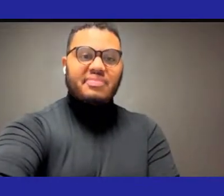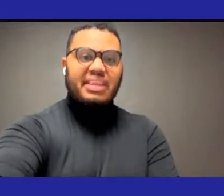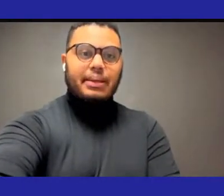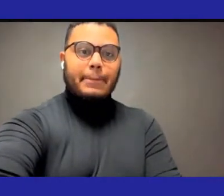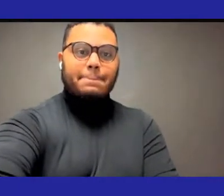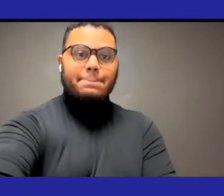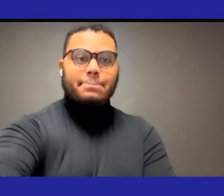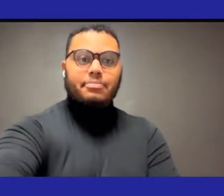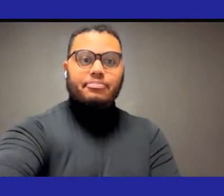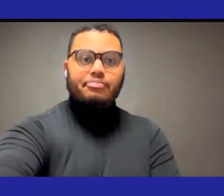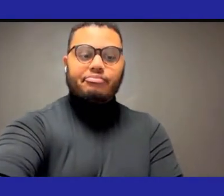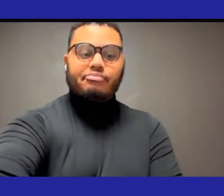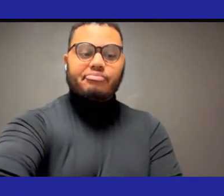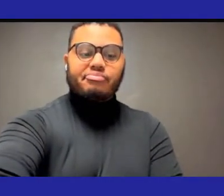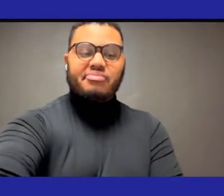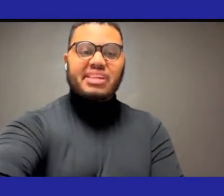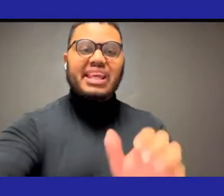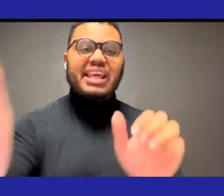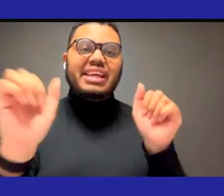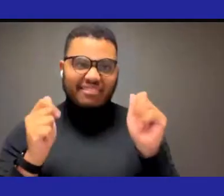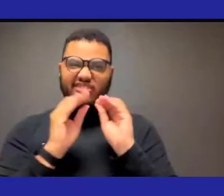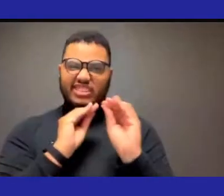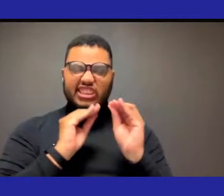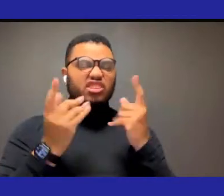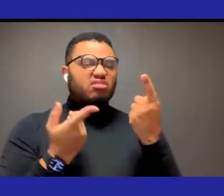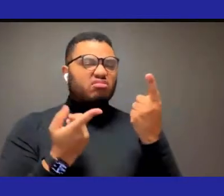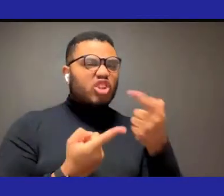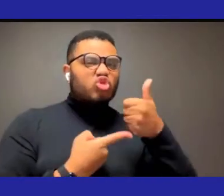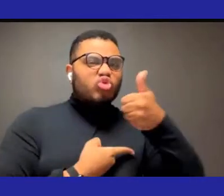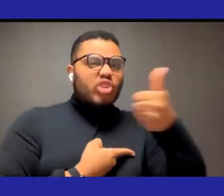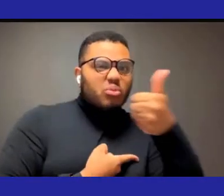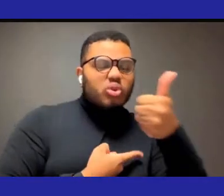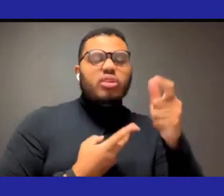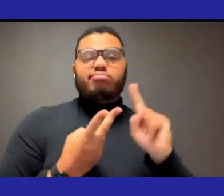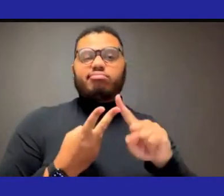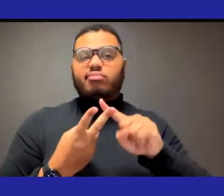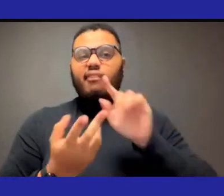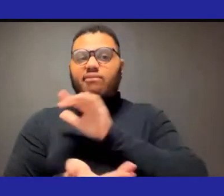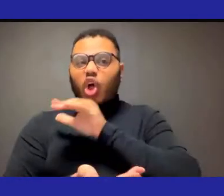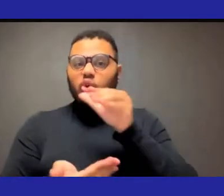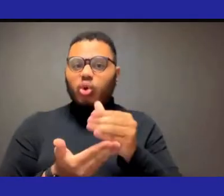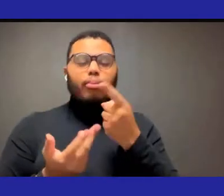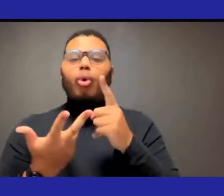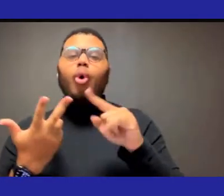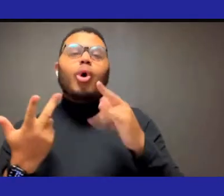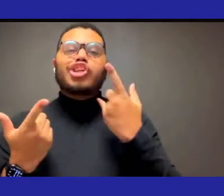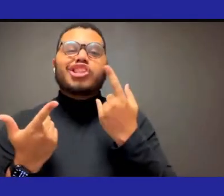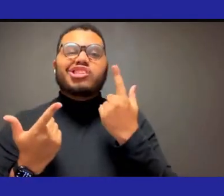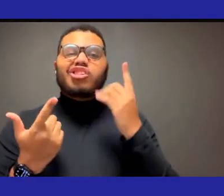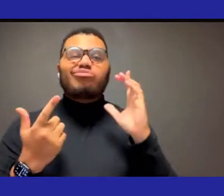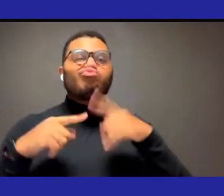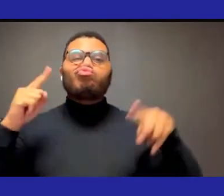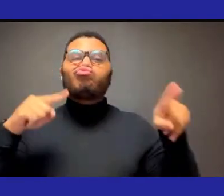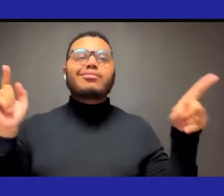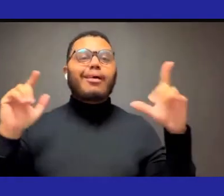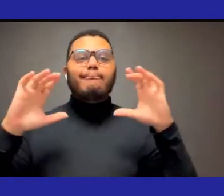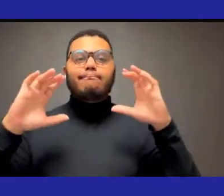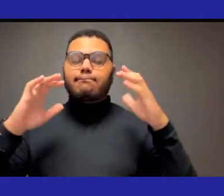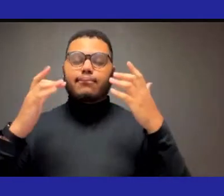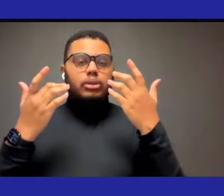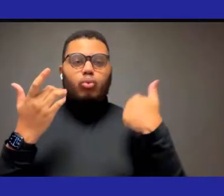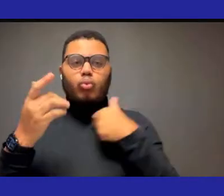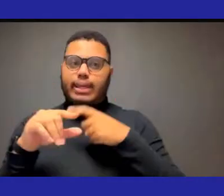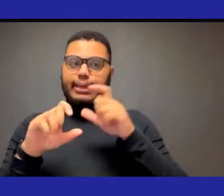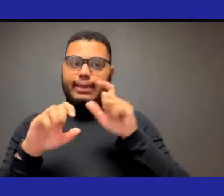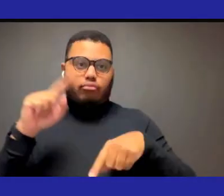issue, or if it's just normal variability, and there's nothing we can do about it. So the last thing that this brings me to is all of the things